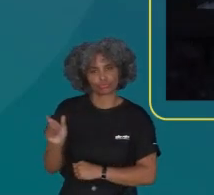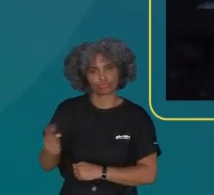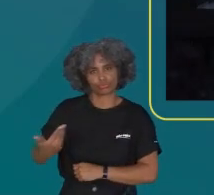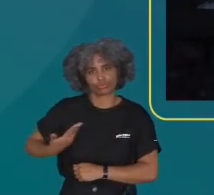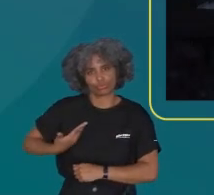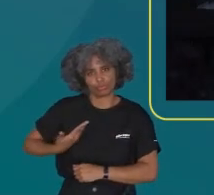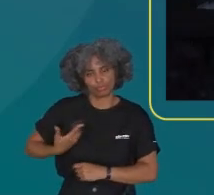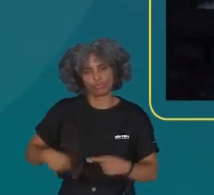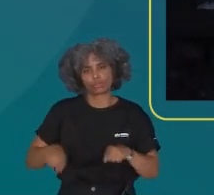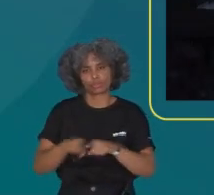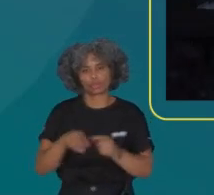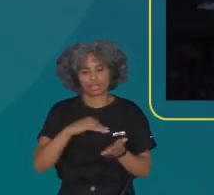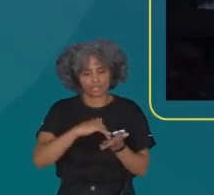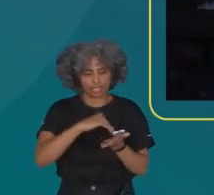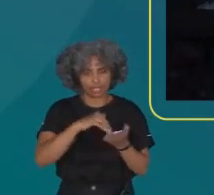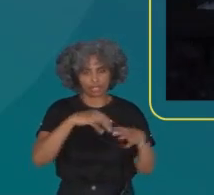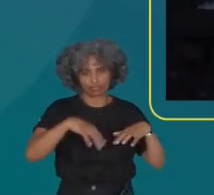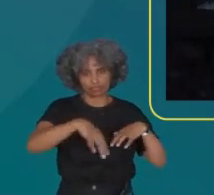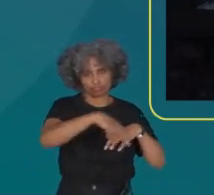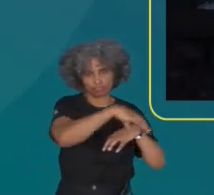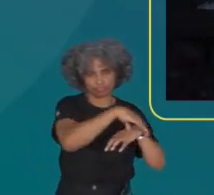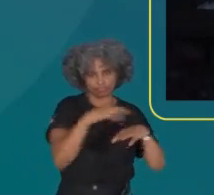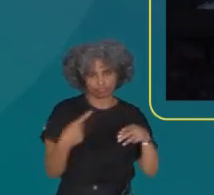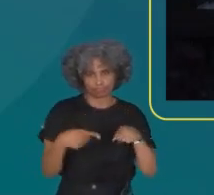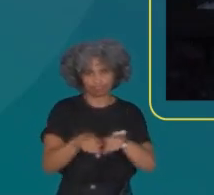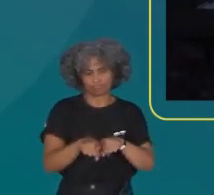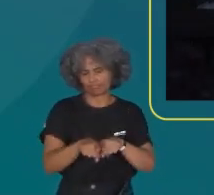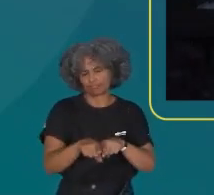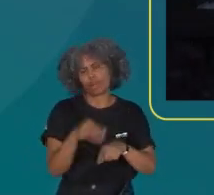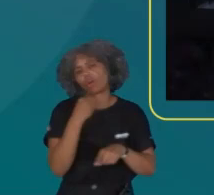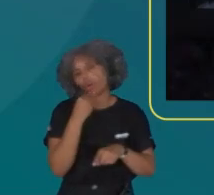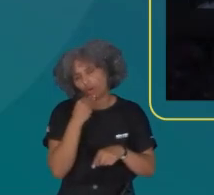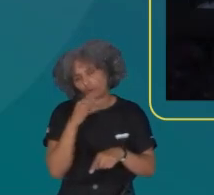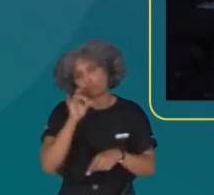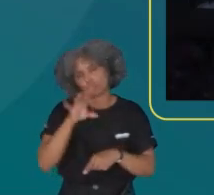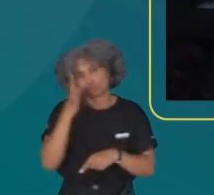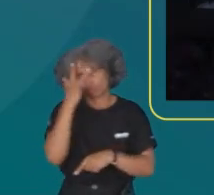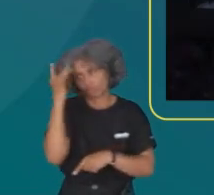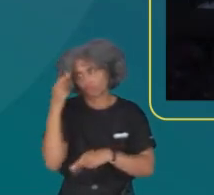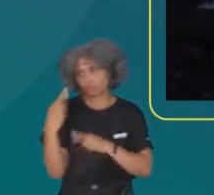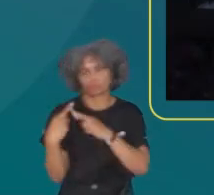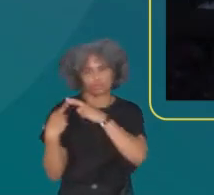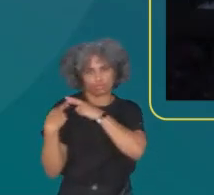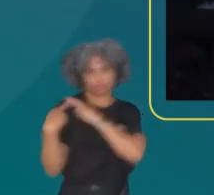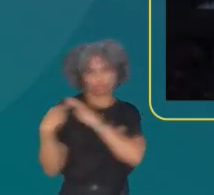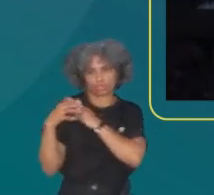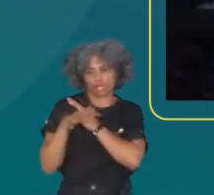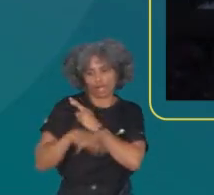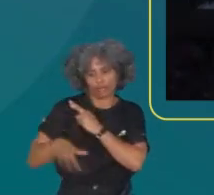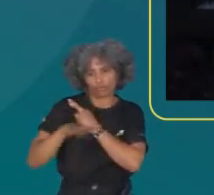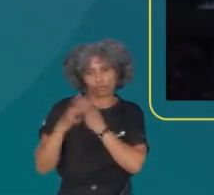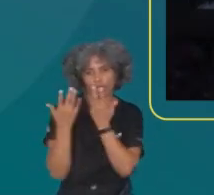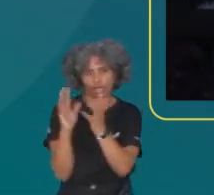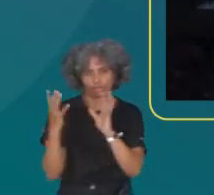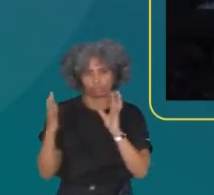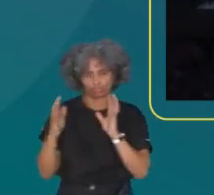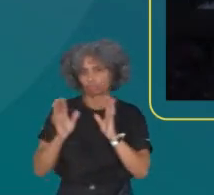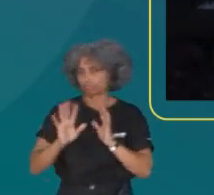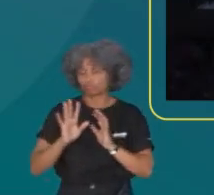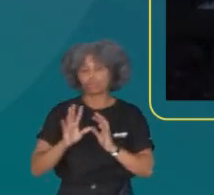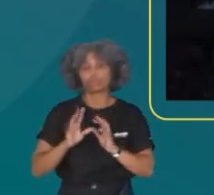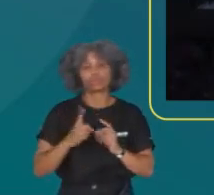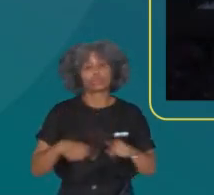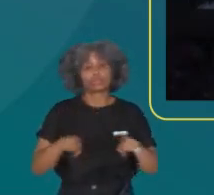environmental point of view, of course, but it's a sustainable, which means you need to work with all the different secretariats of the